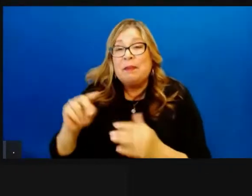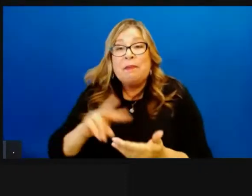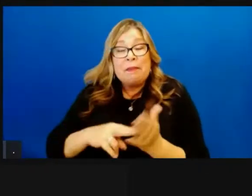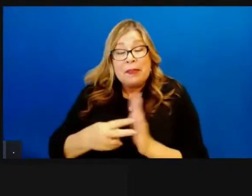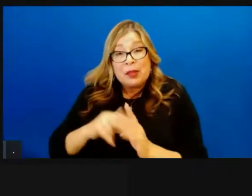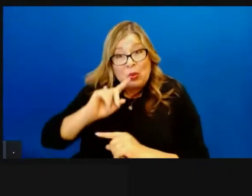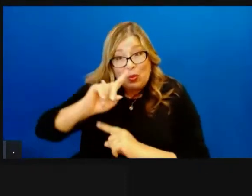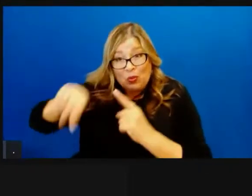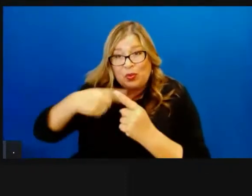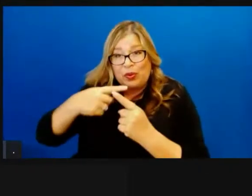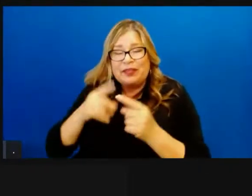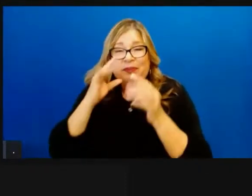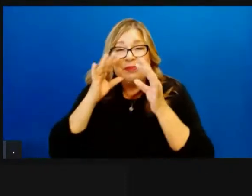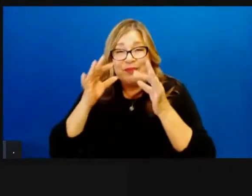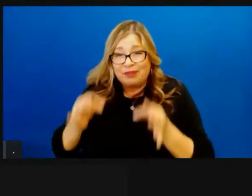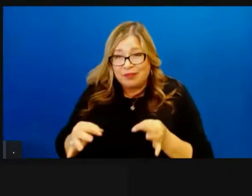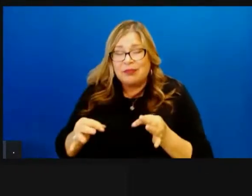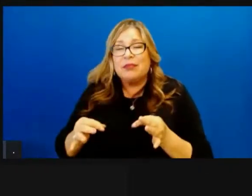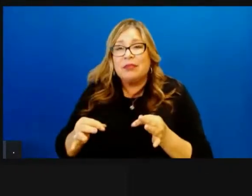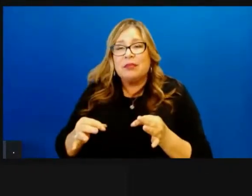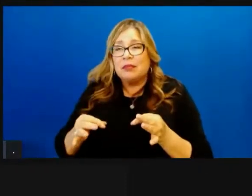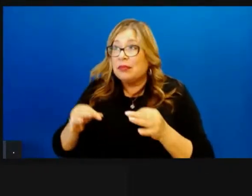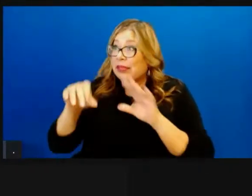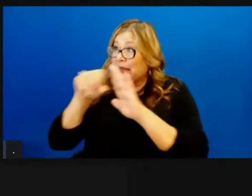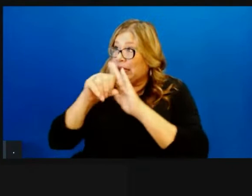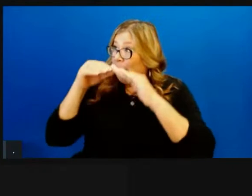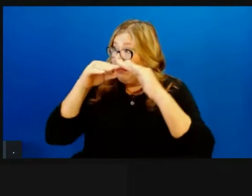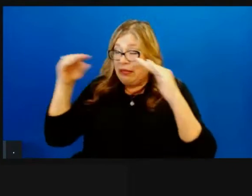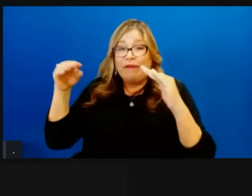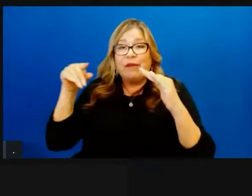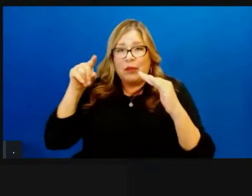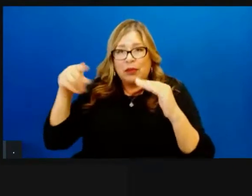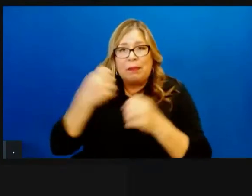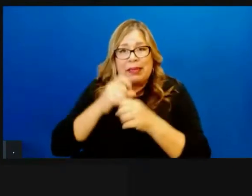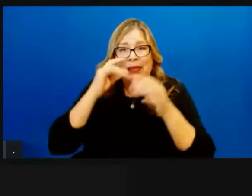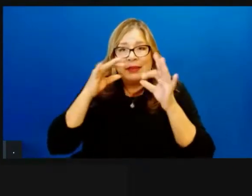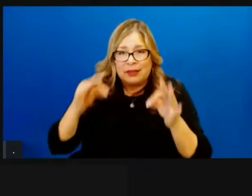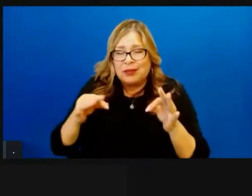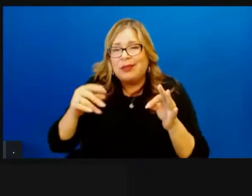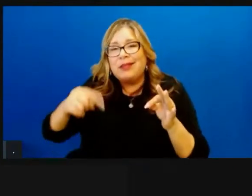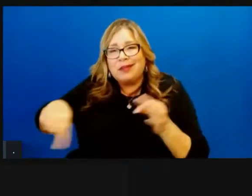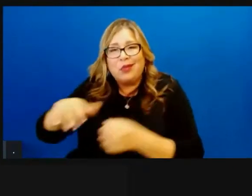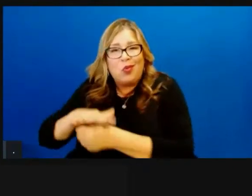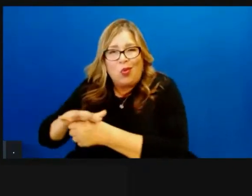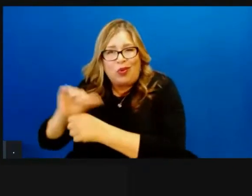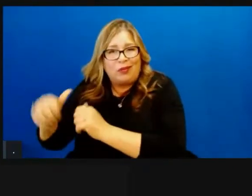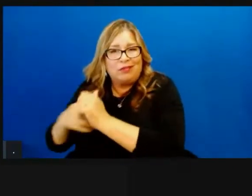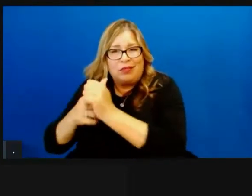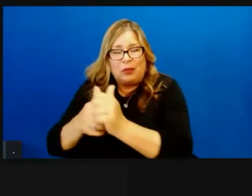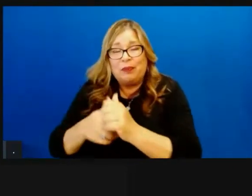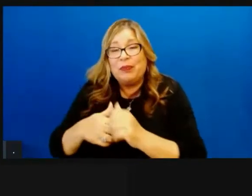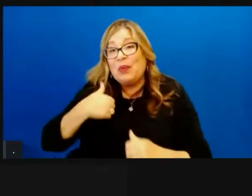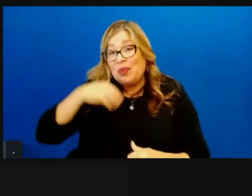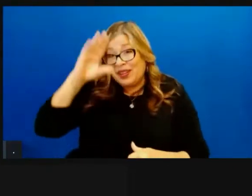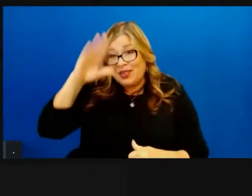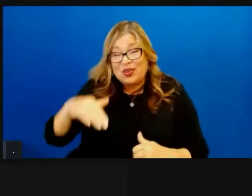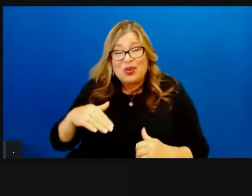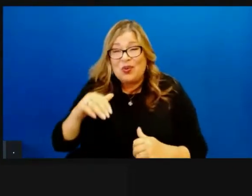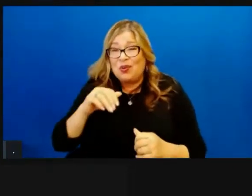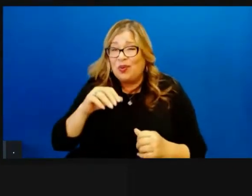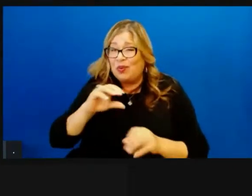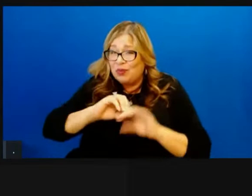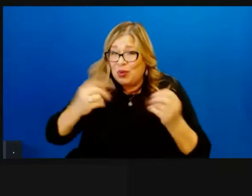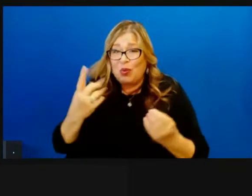at the state level, that people are most well prepared. I think the last thing anyone would like is to be put in a situation to